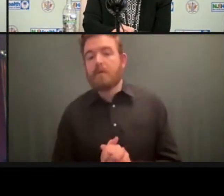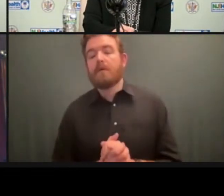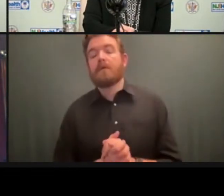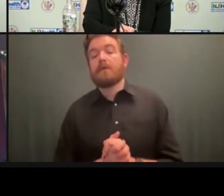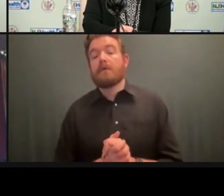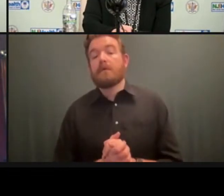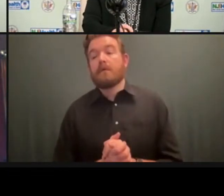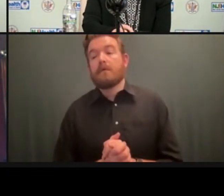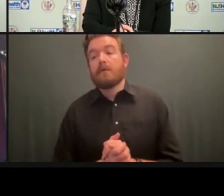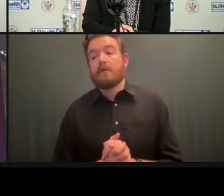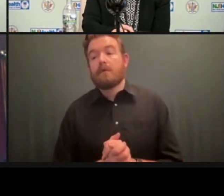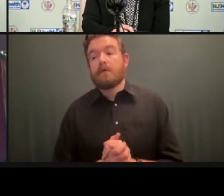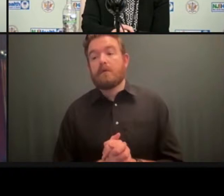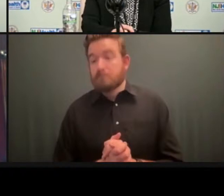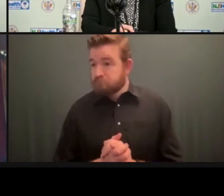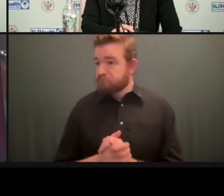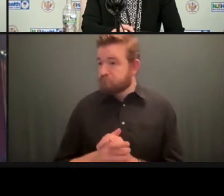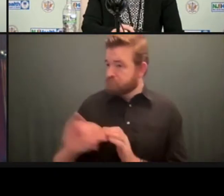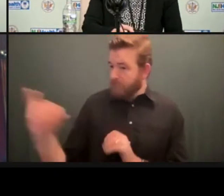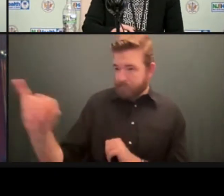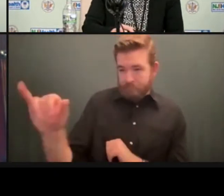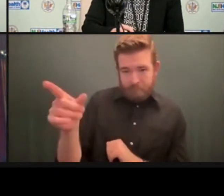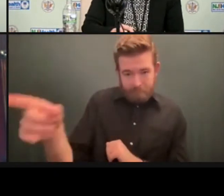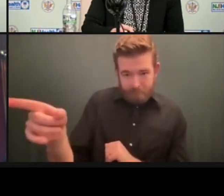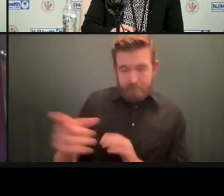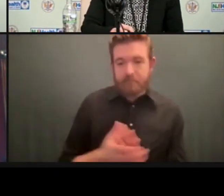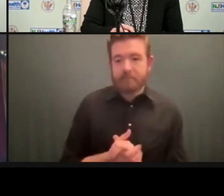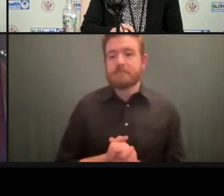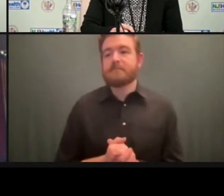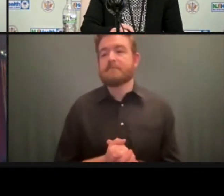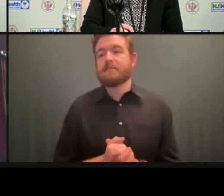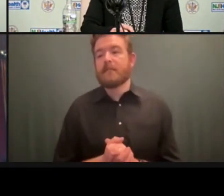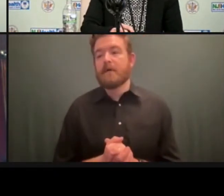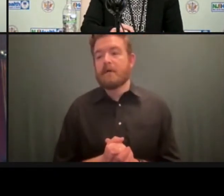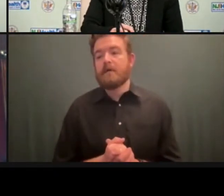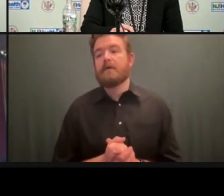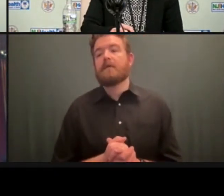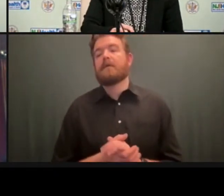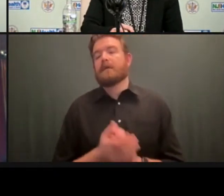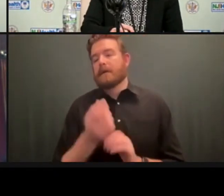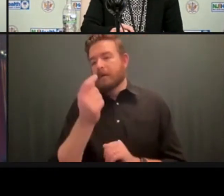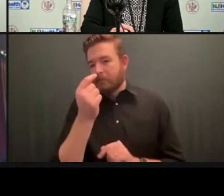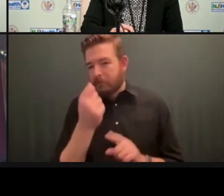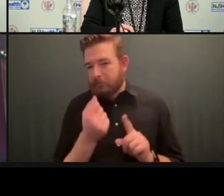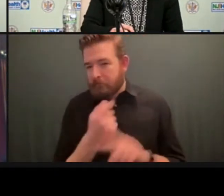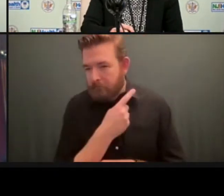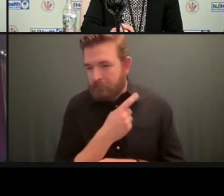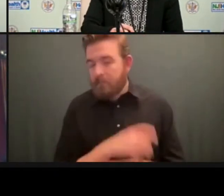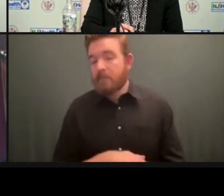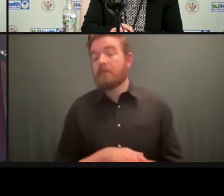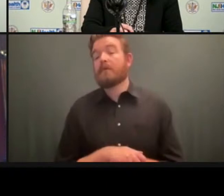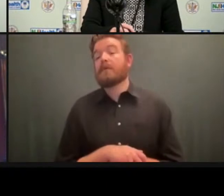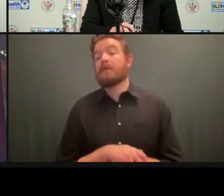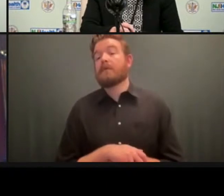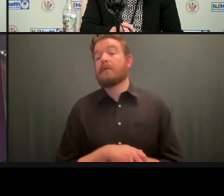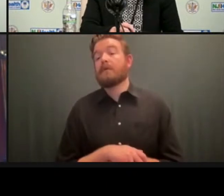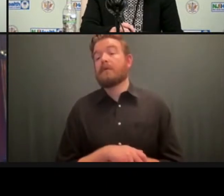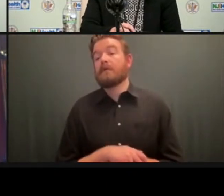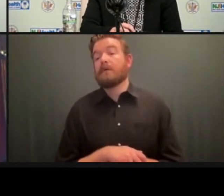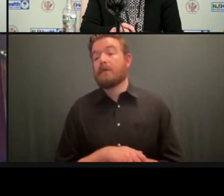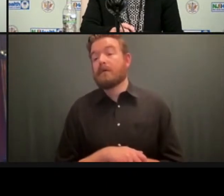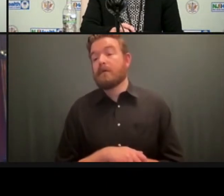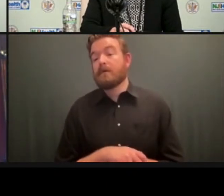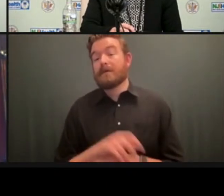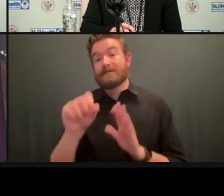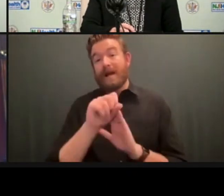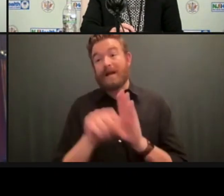Same. Yeah, thank you. I guess one off topic, with the state bank that you proposed, where do you see that going in your second term? And is